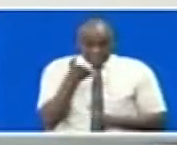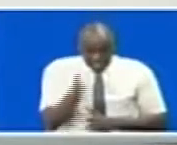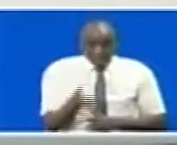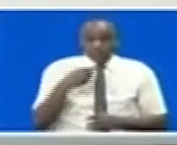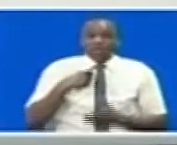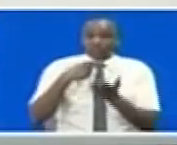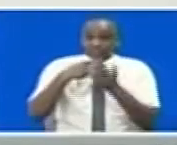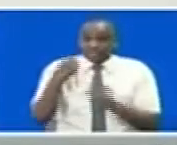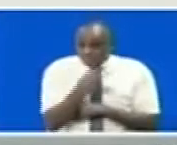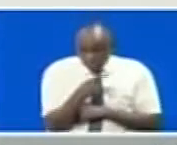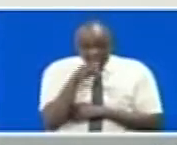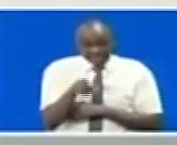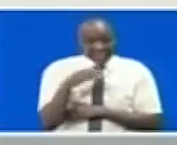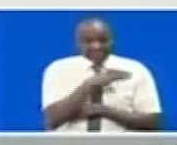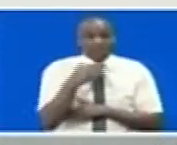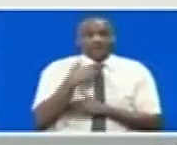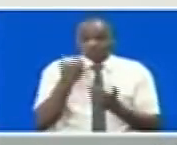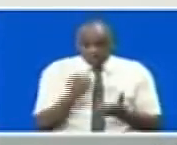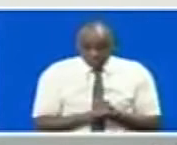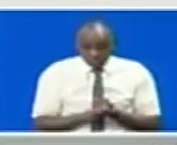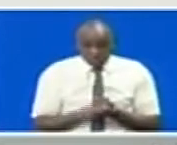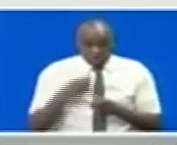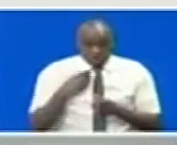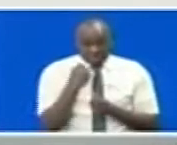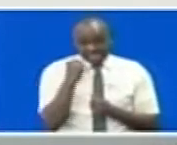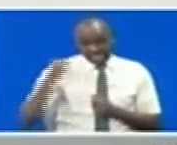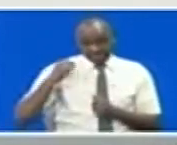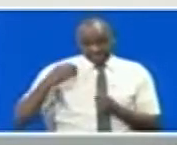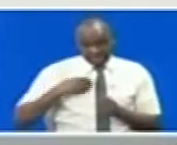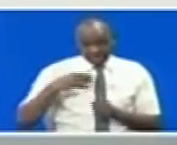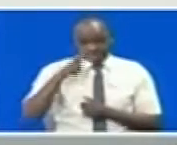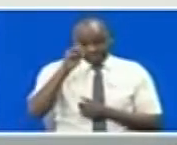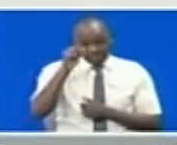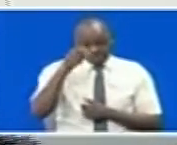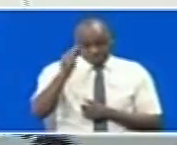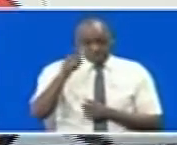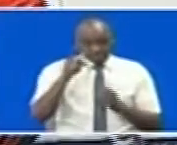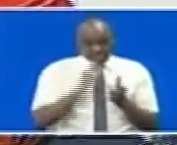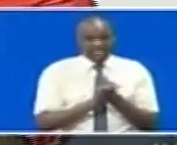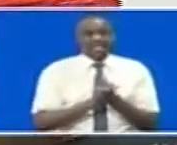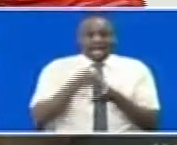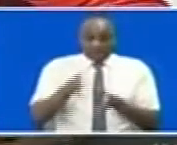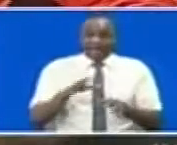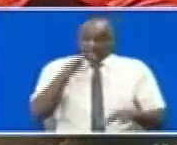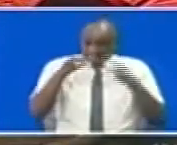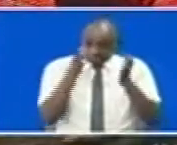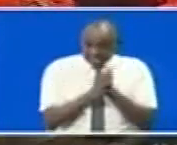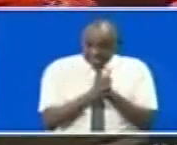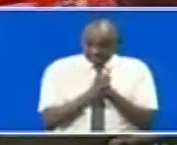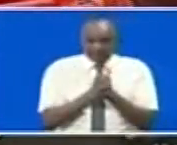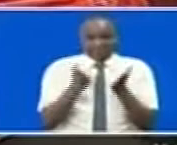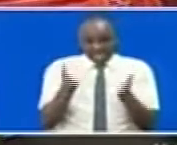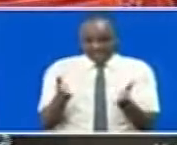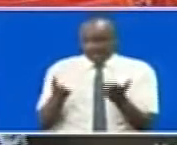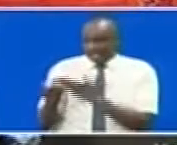this with me this evening, on my right is Professor Michael Wainaina, who's our resident analyst. Good to see you again. And